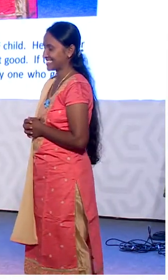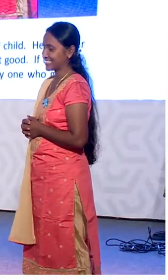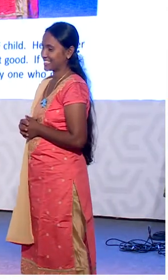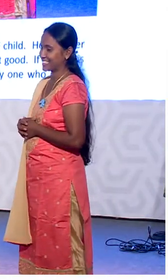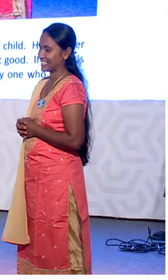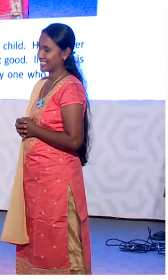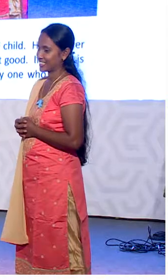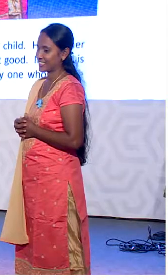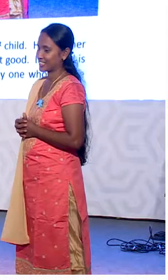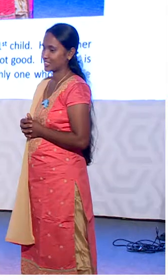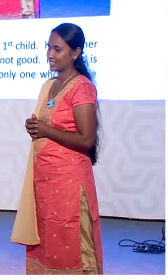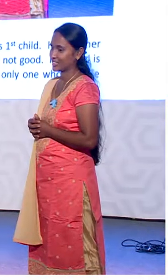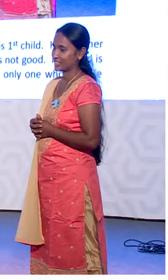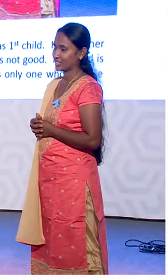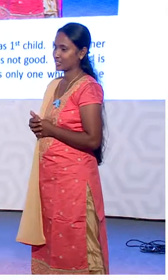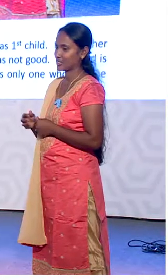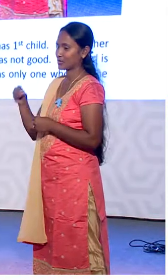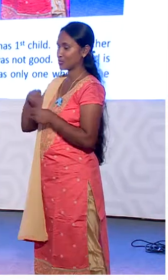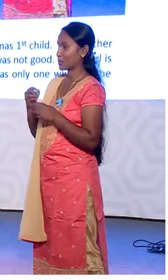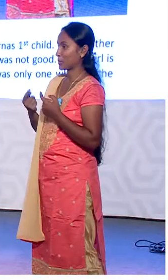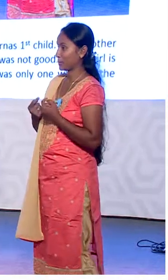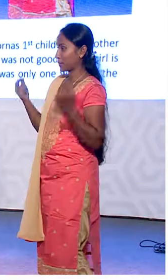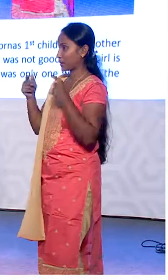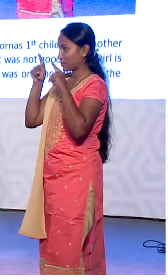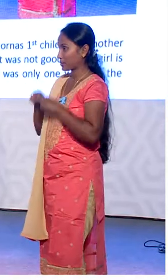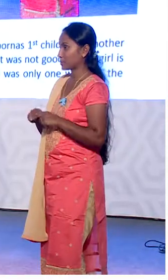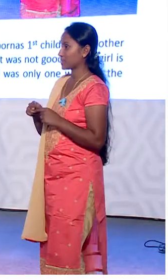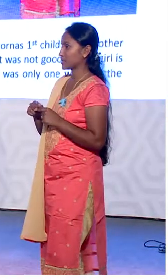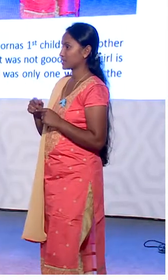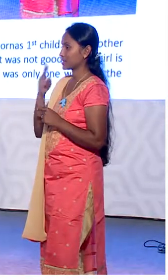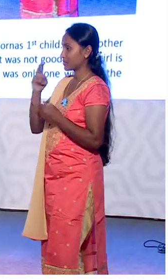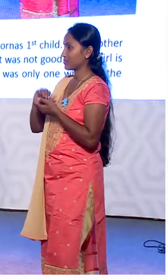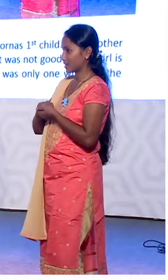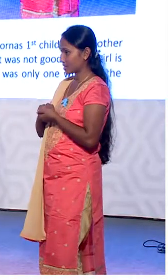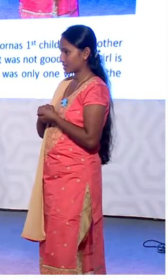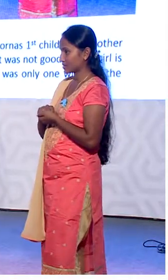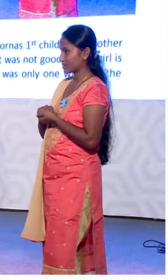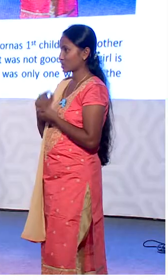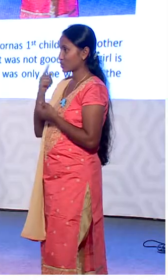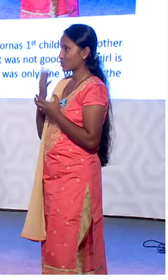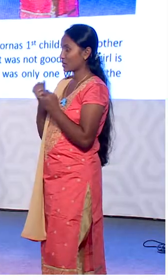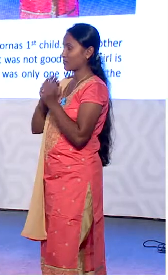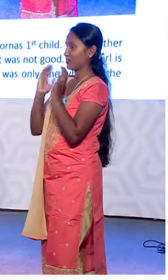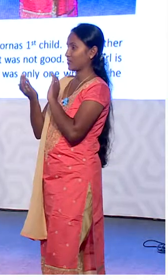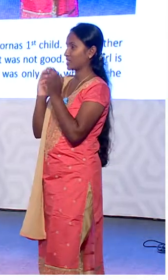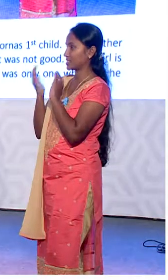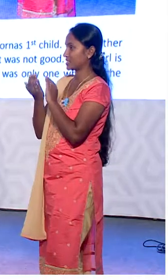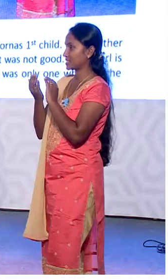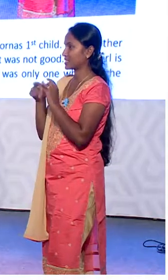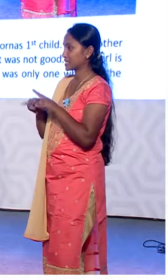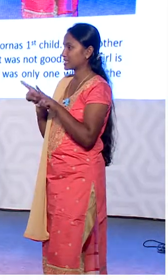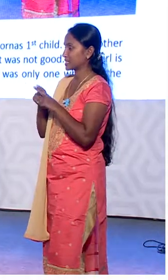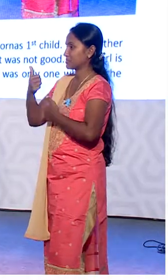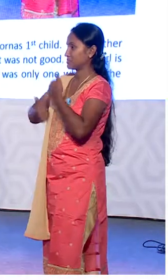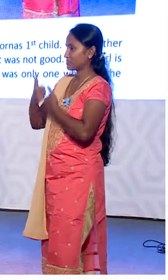I have more than 1 billion persons with disabilities, friends who are facing the same challenge,